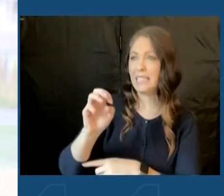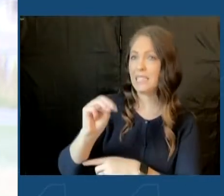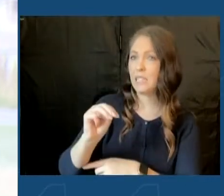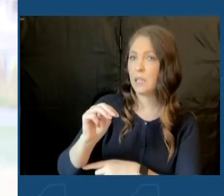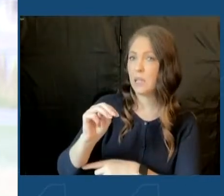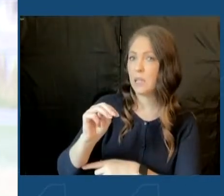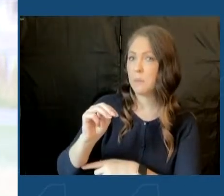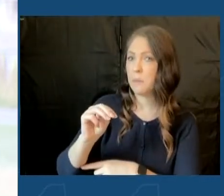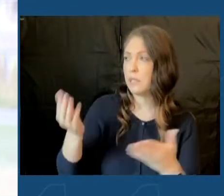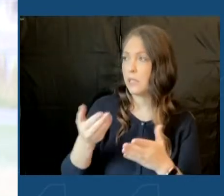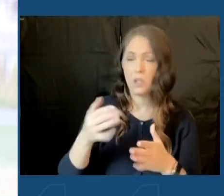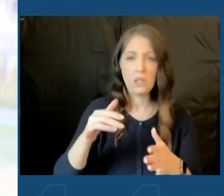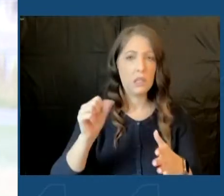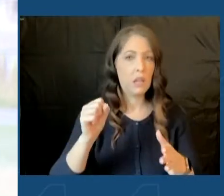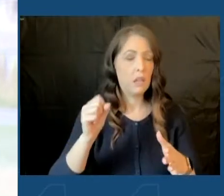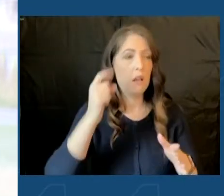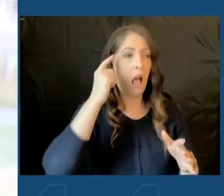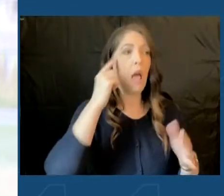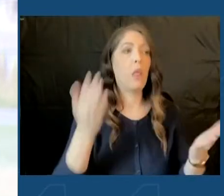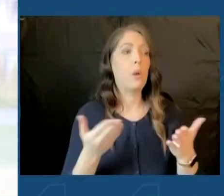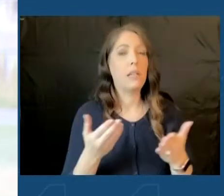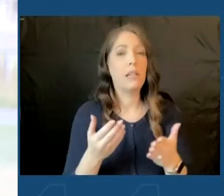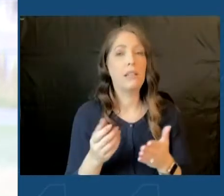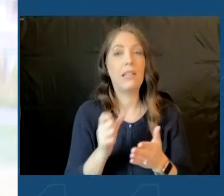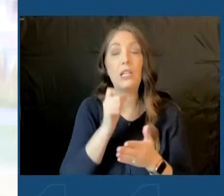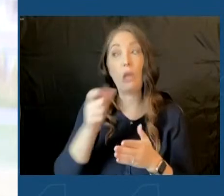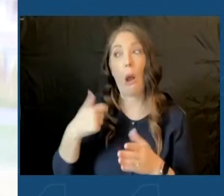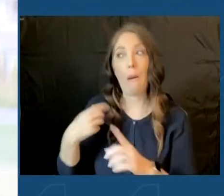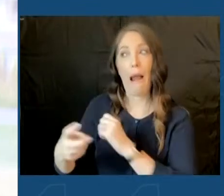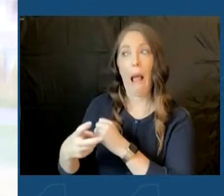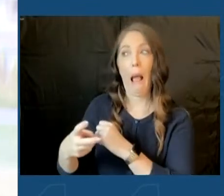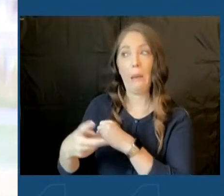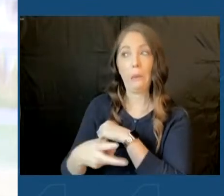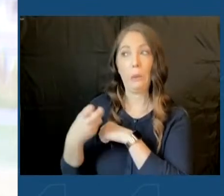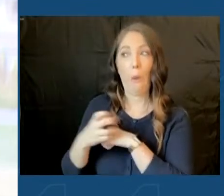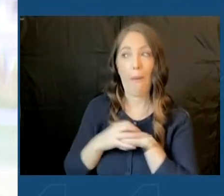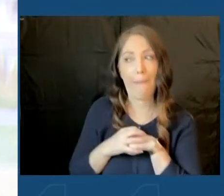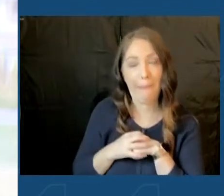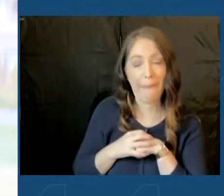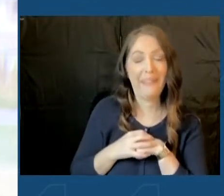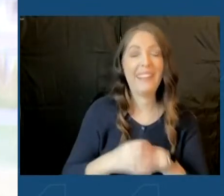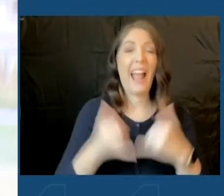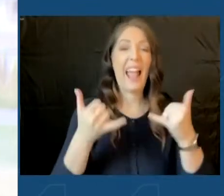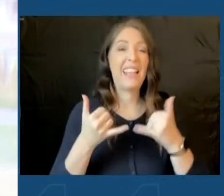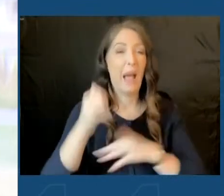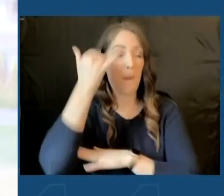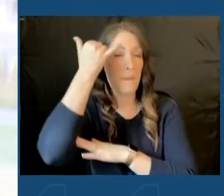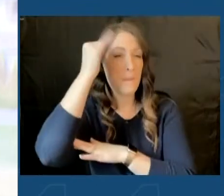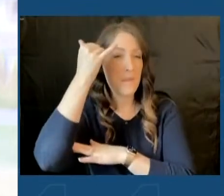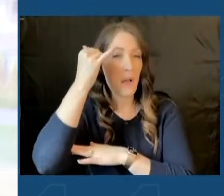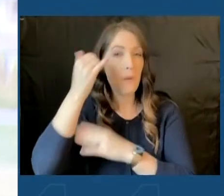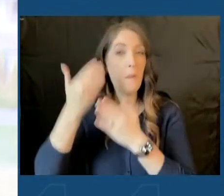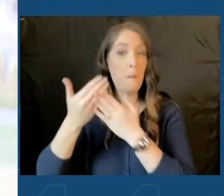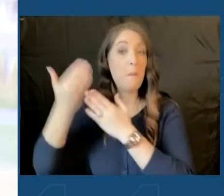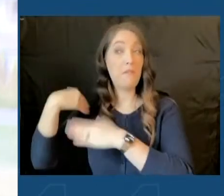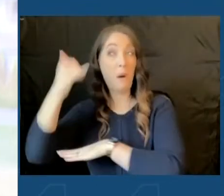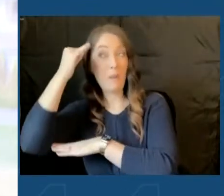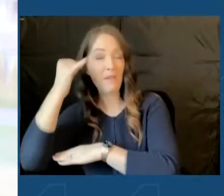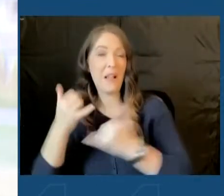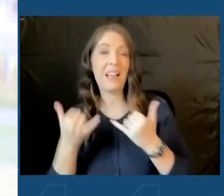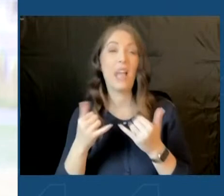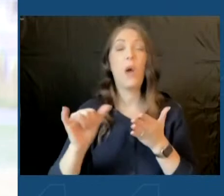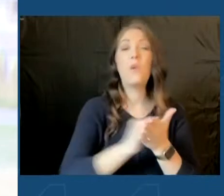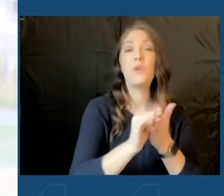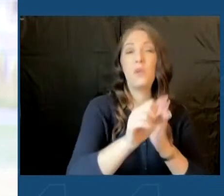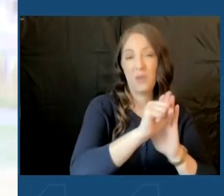Yes, I thought he was here too. Well, sorry I stole him from you. He is now formerly Buffalo, but now New York